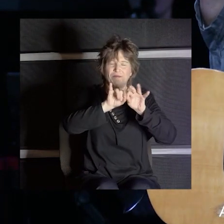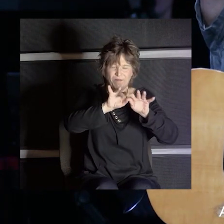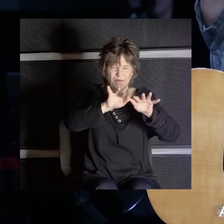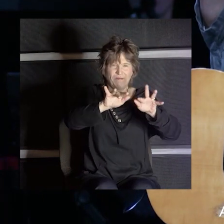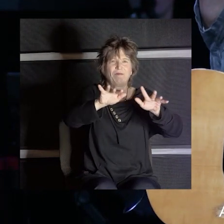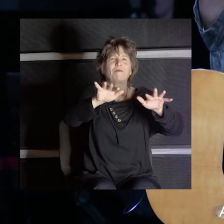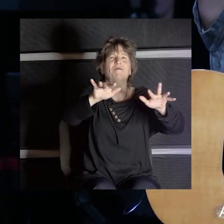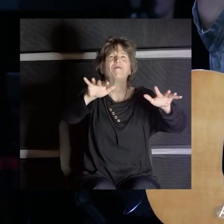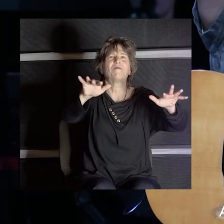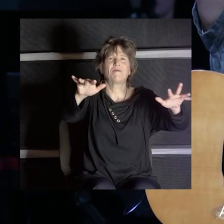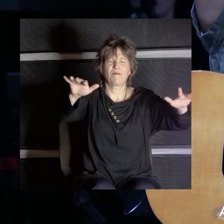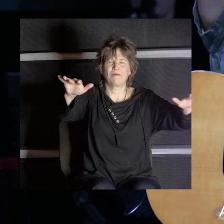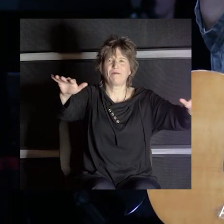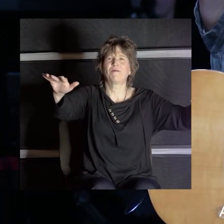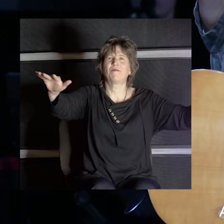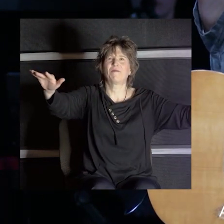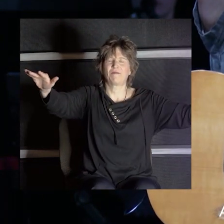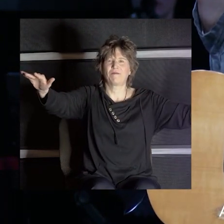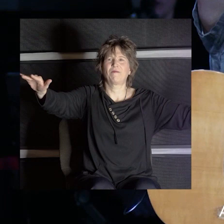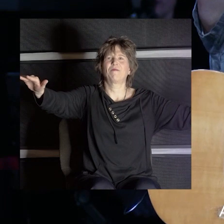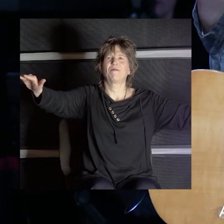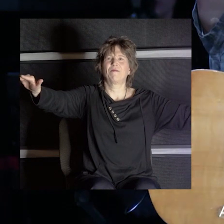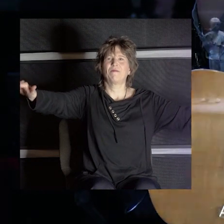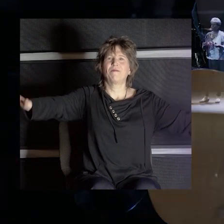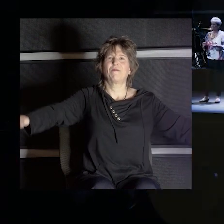and give you